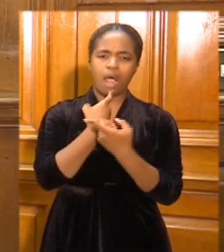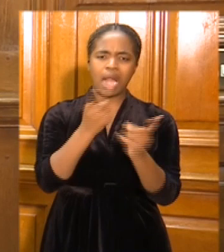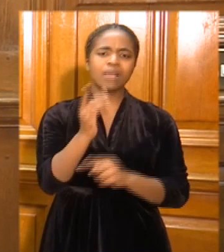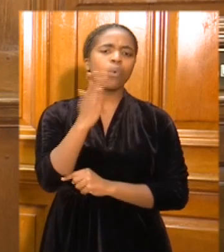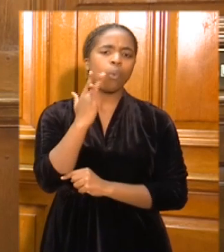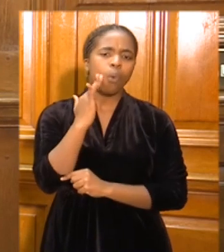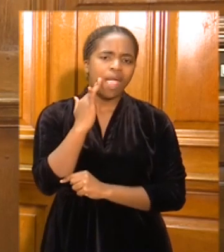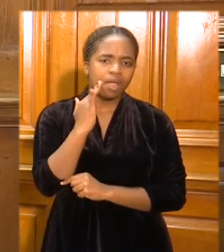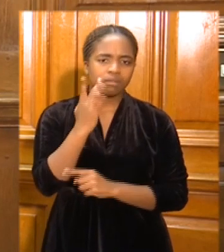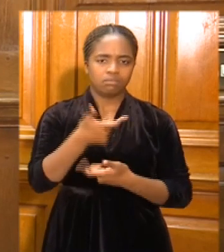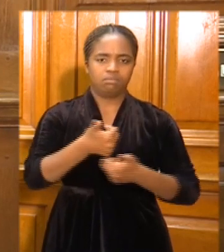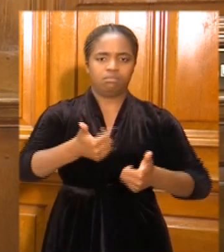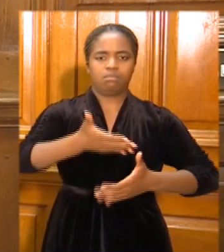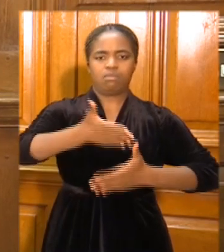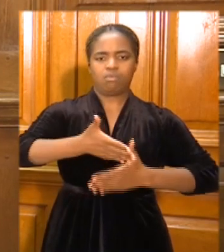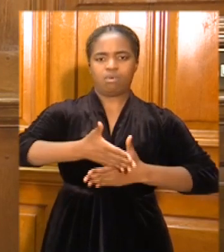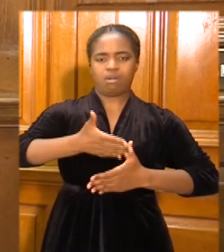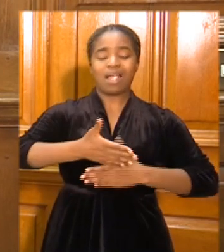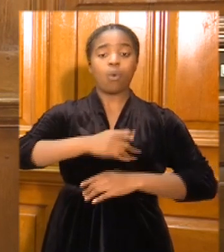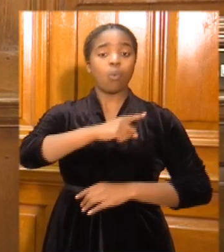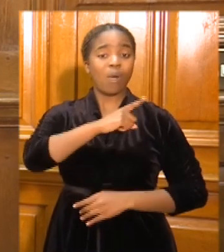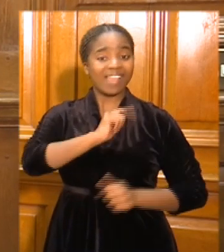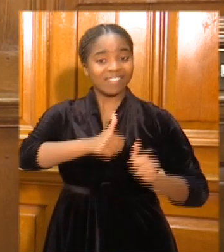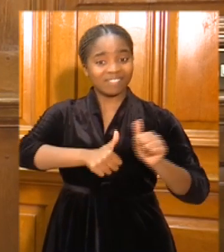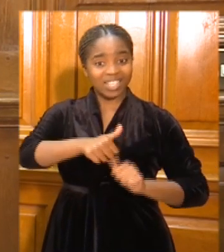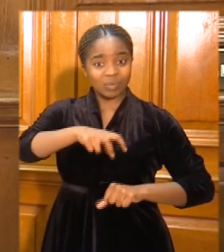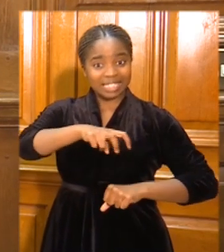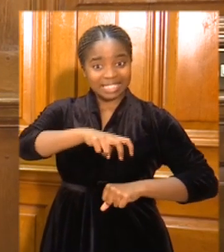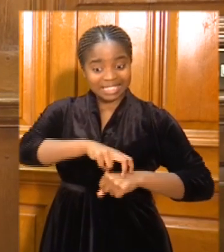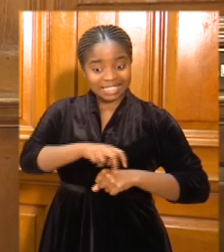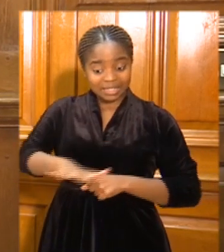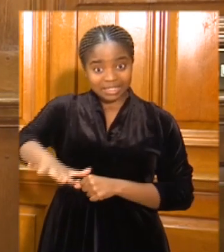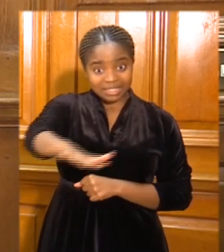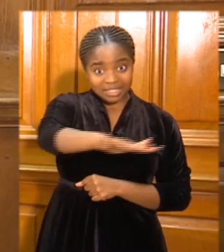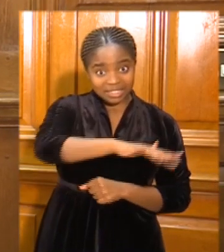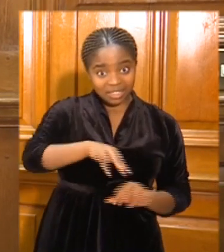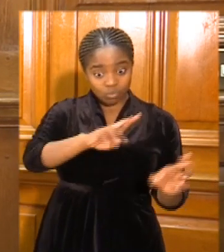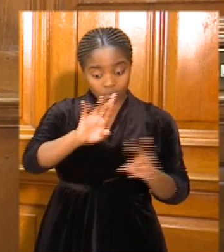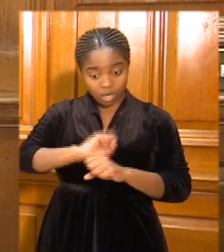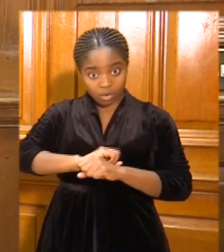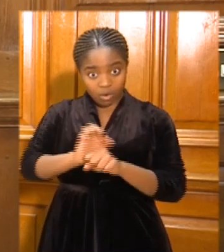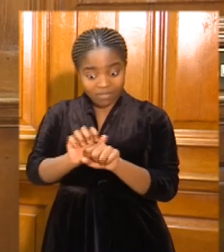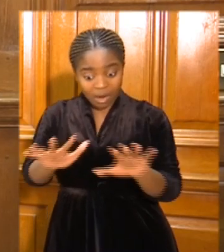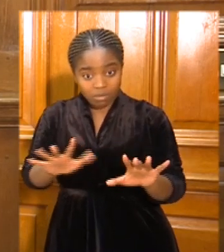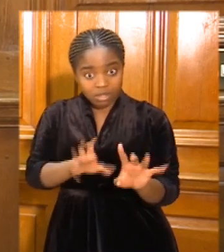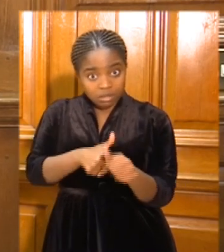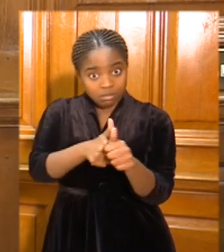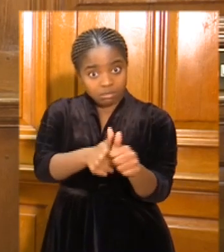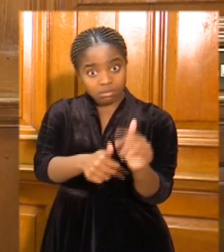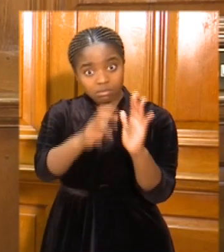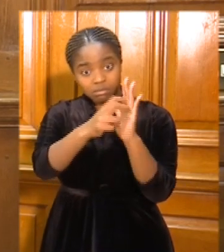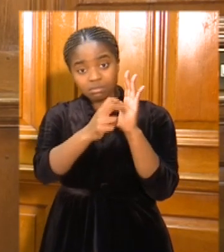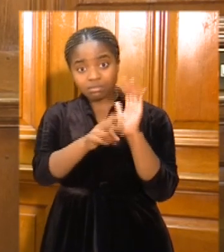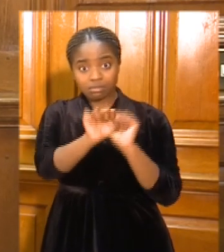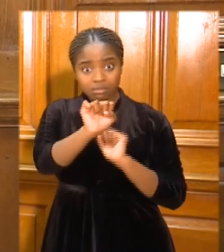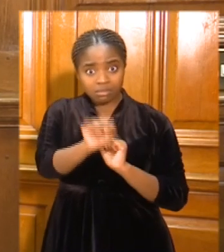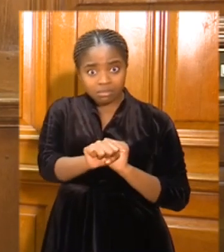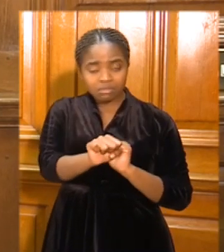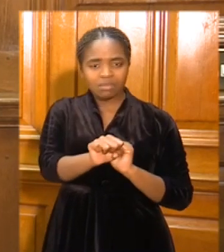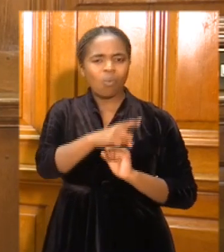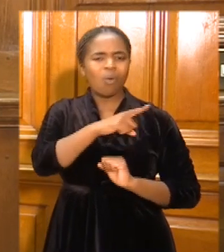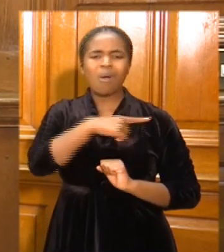the workplace can be made coronavirus ready. It must be done in a manner that avoids and